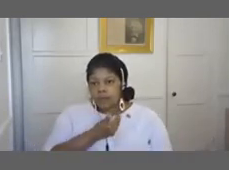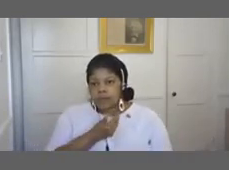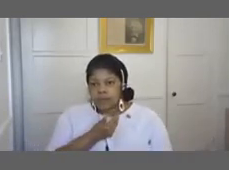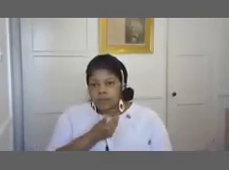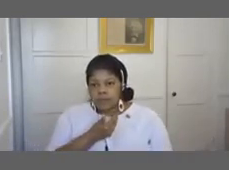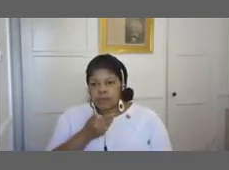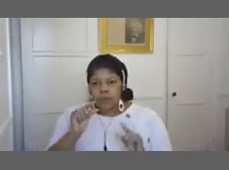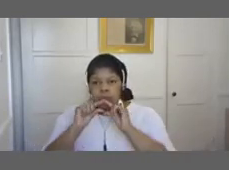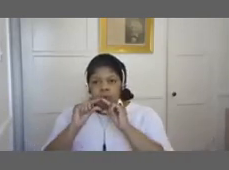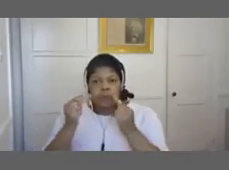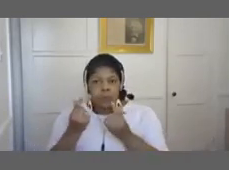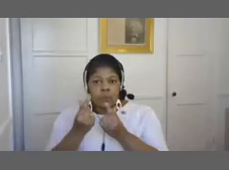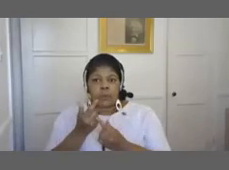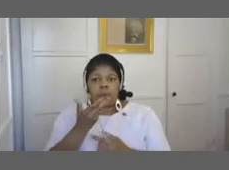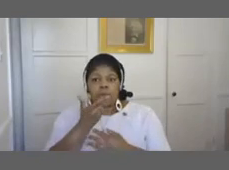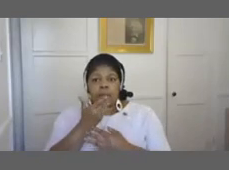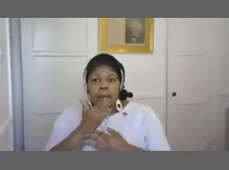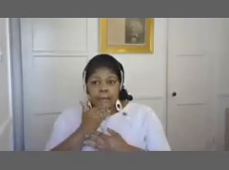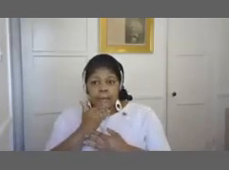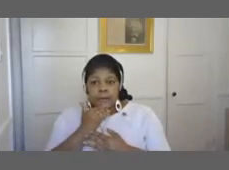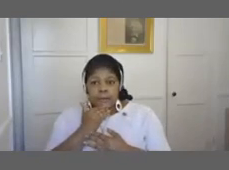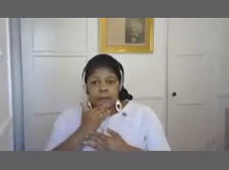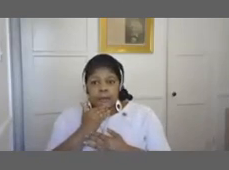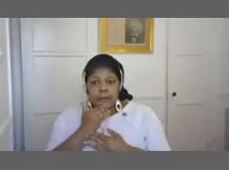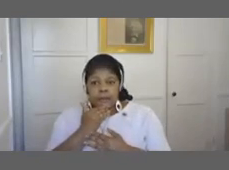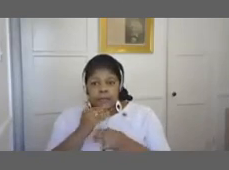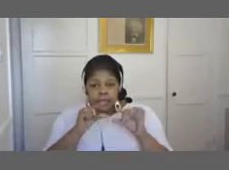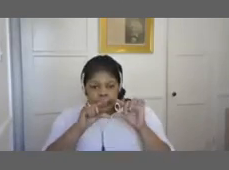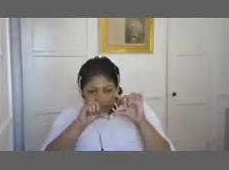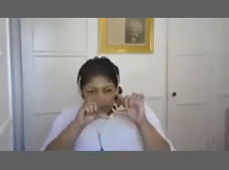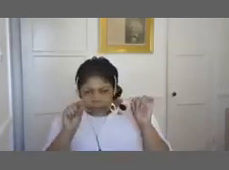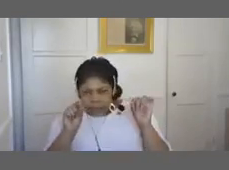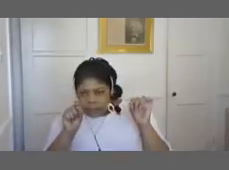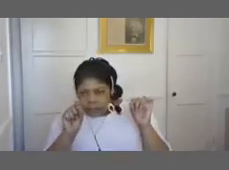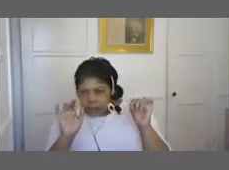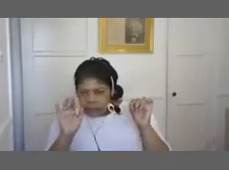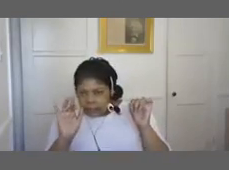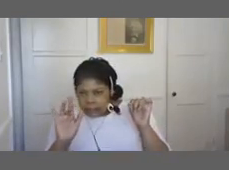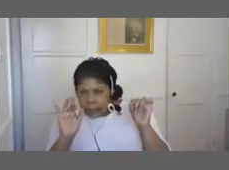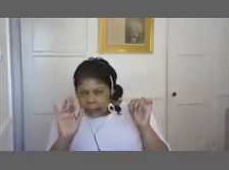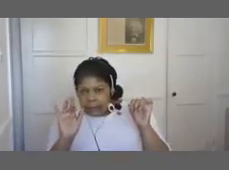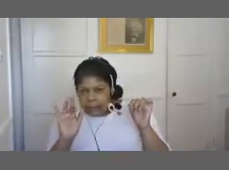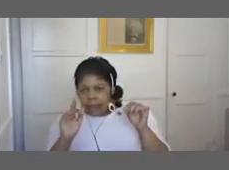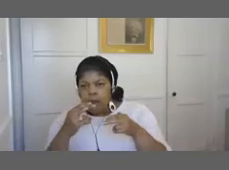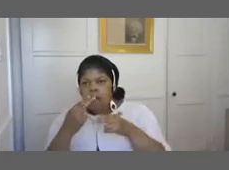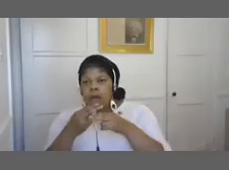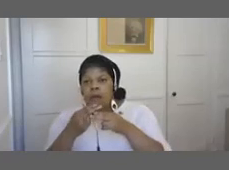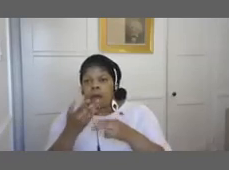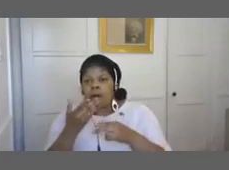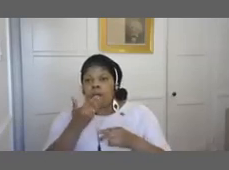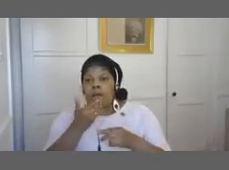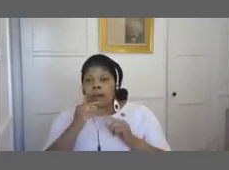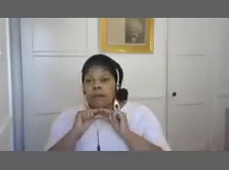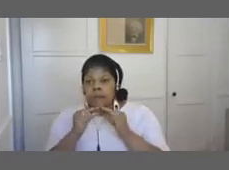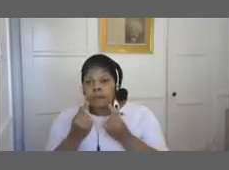group of colors down here. I mean, I have the option. When you select on this little button right here, you can put color groups. And that's what we're going to do in a